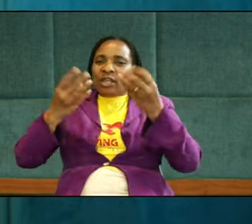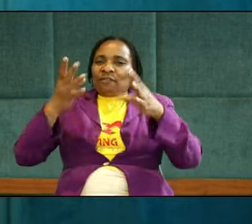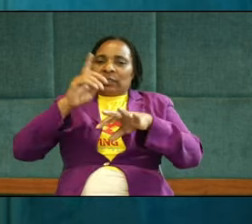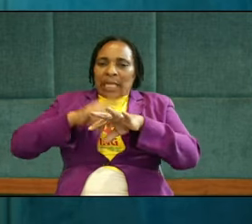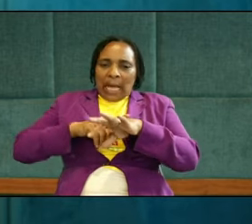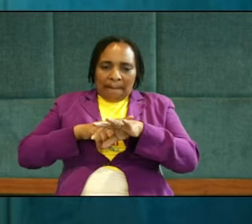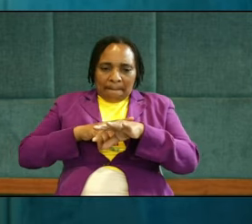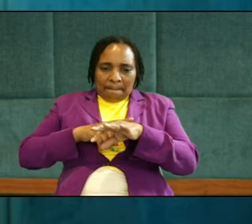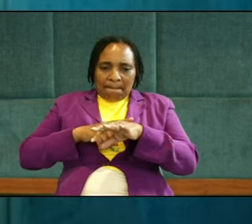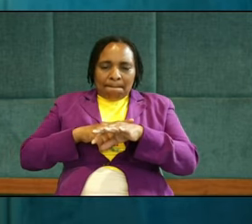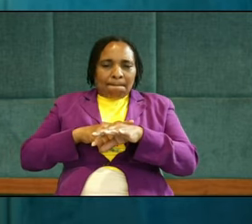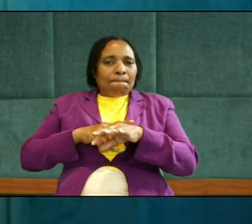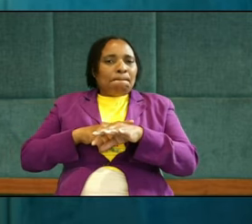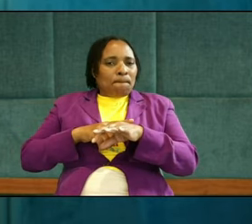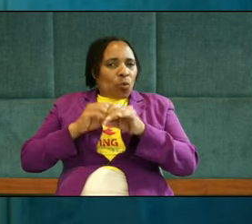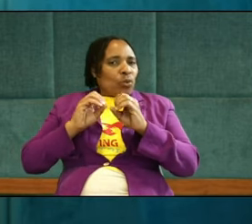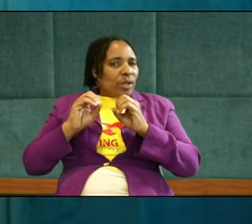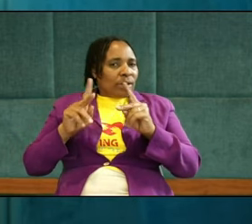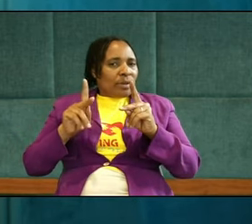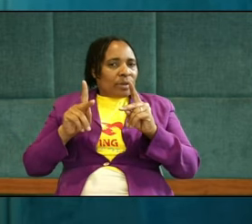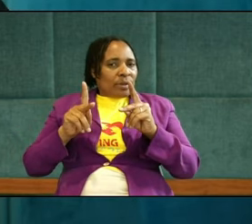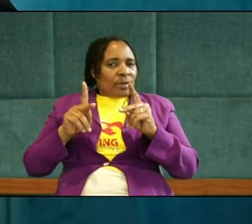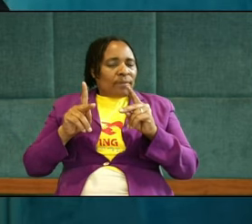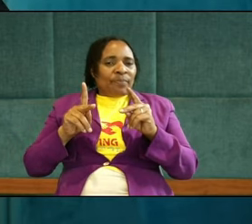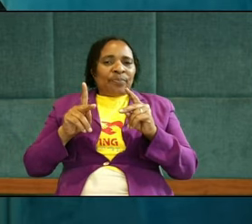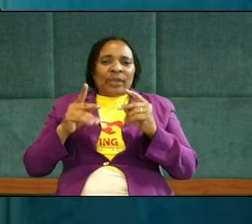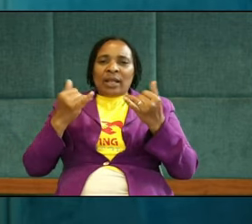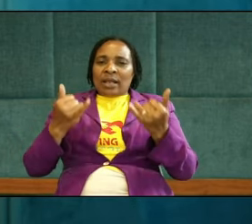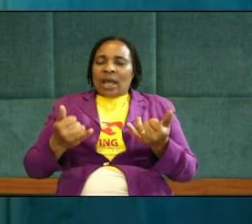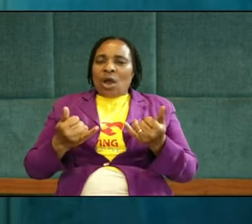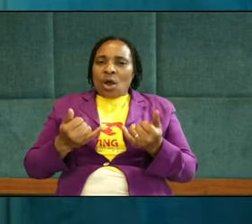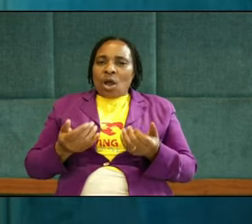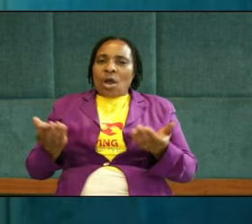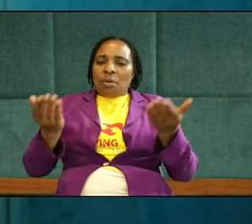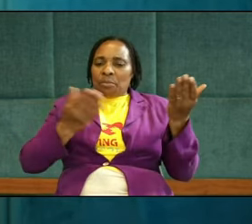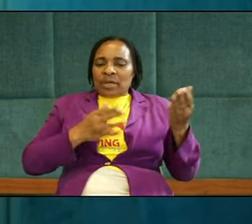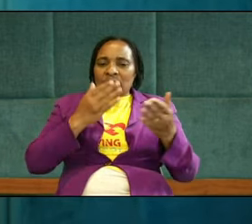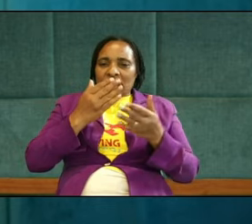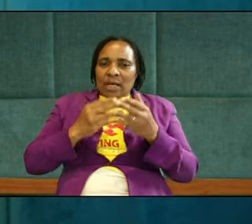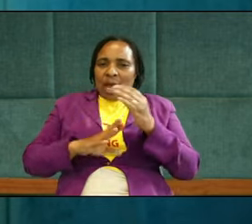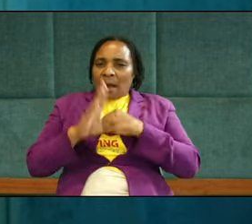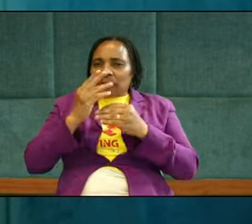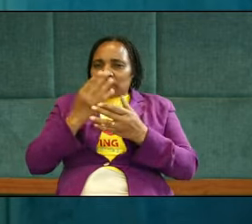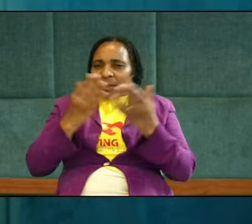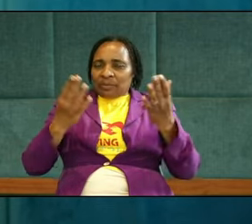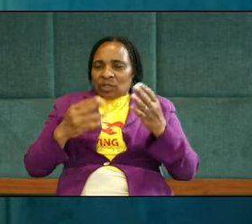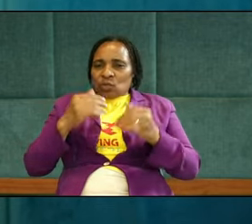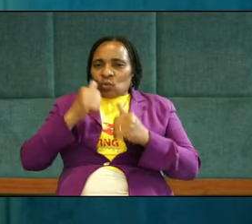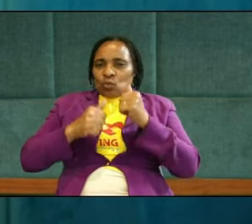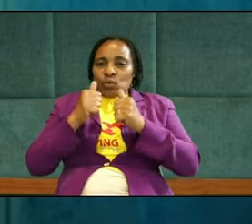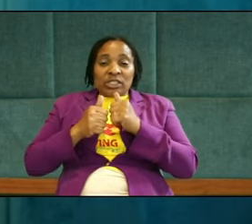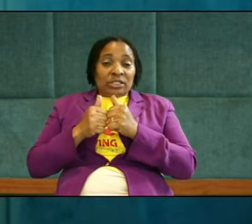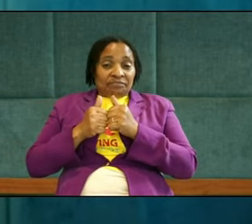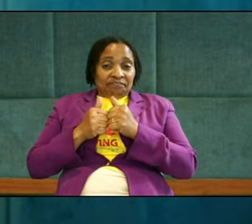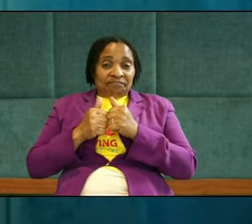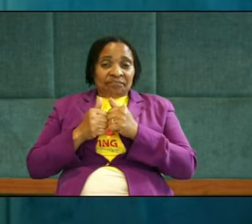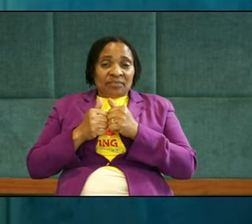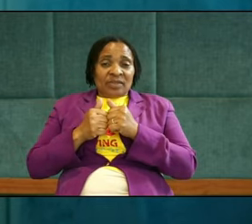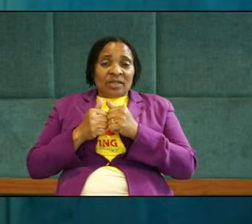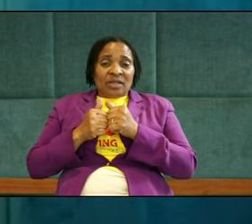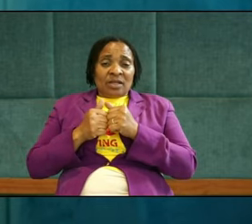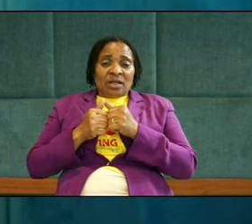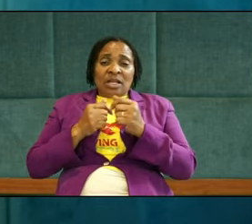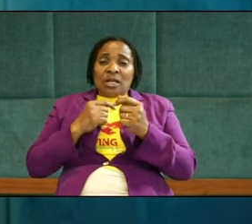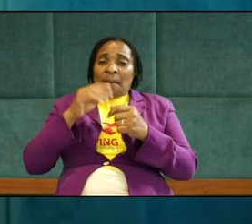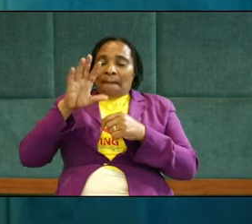do it, okay? And I'd like to just bring up something that has really, it's really something